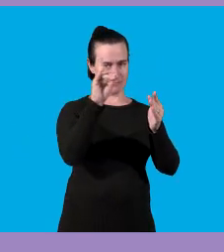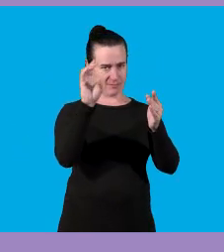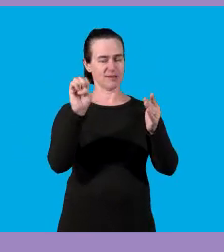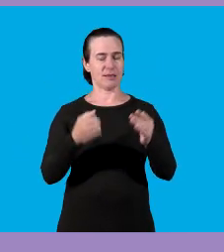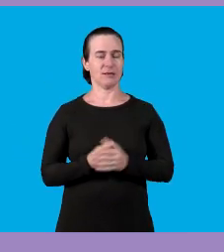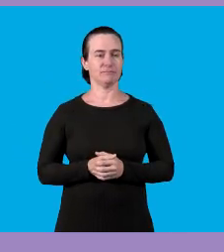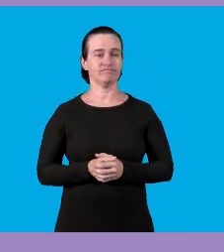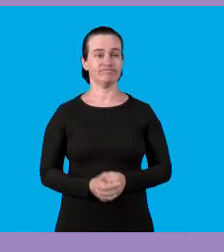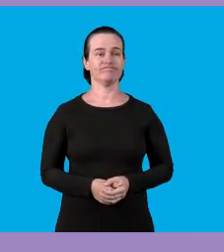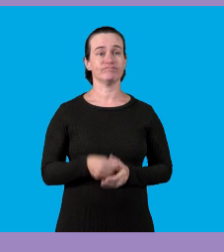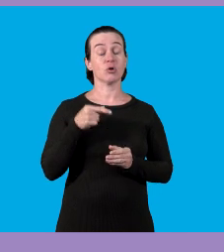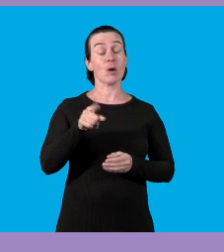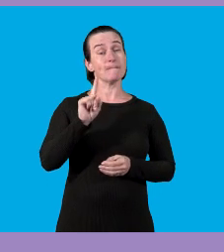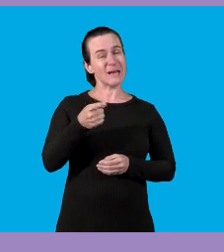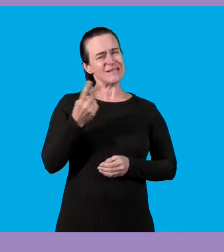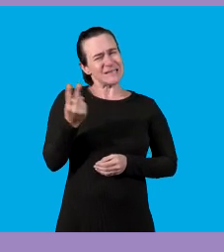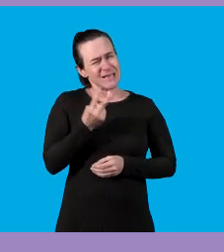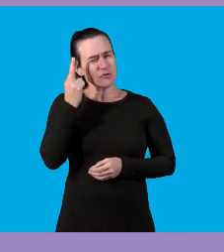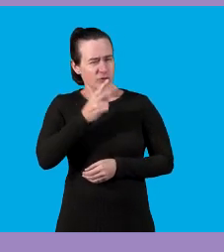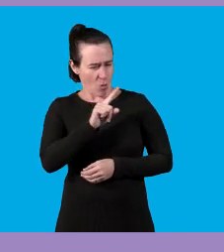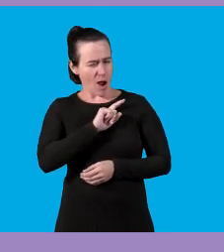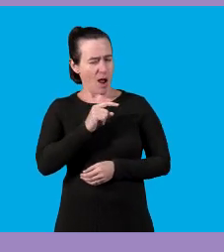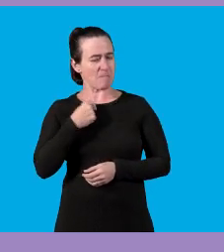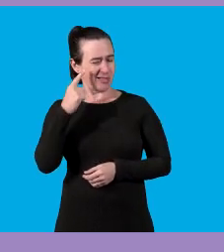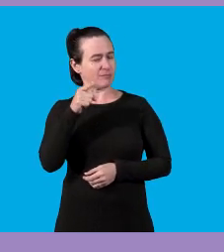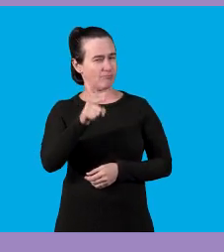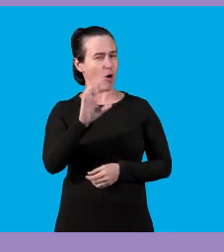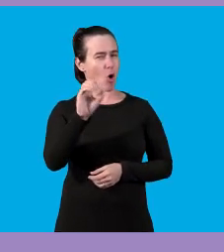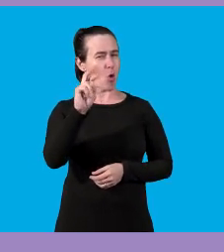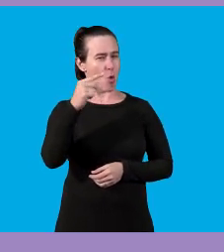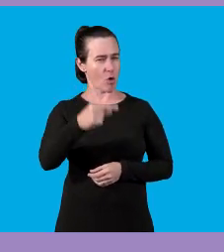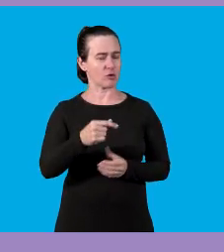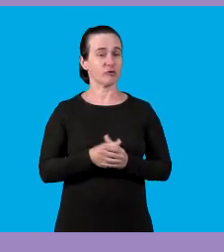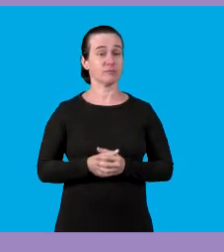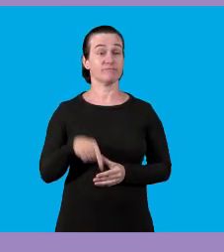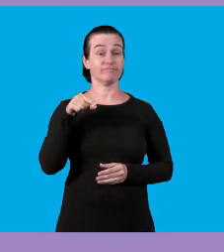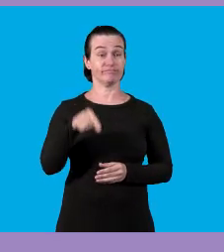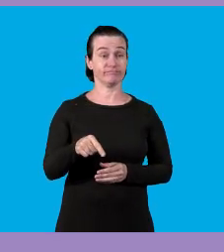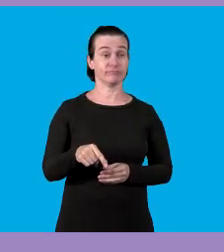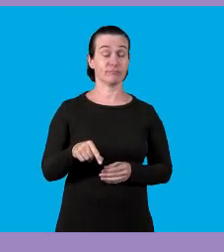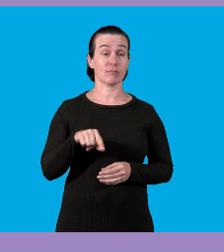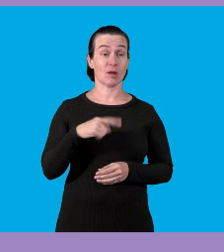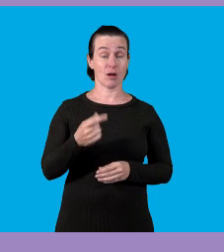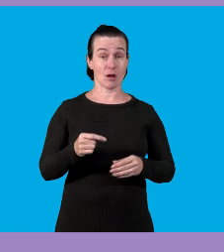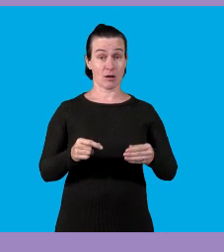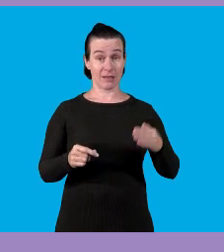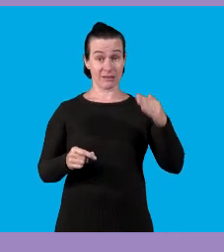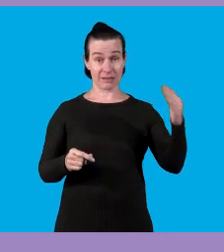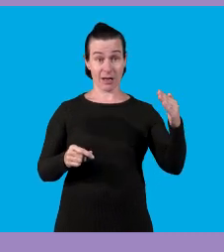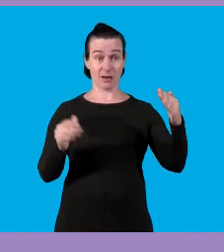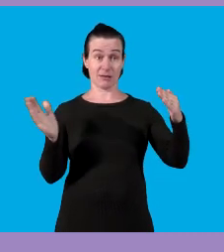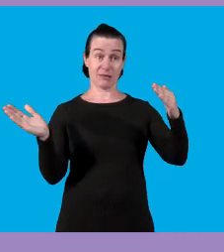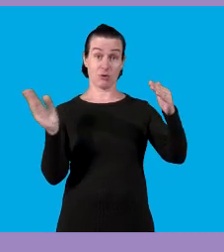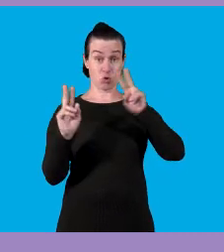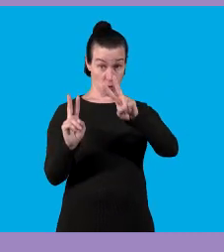for congruency, and that would be two corresponding sides and the included angle are equal. Look at the same